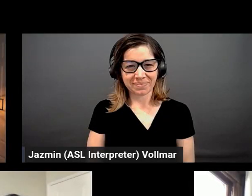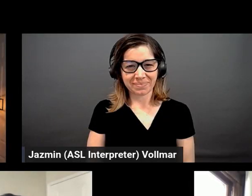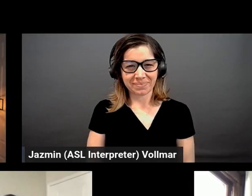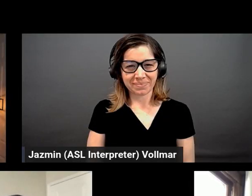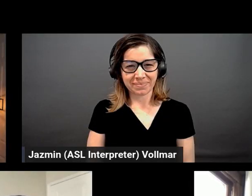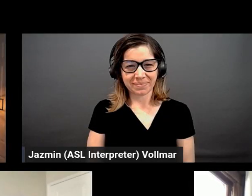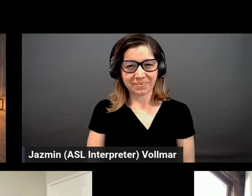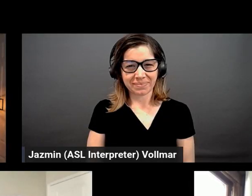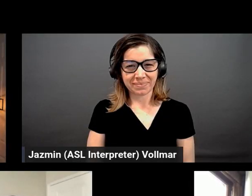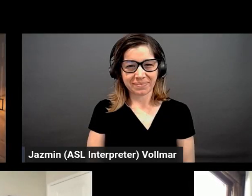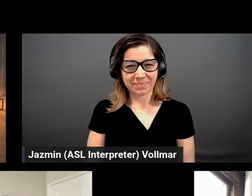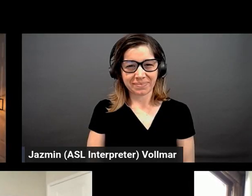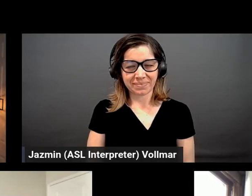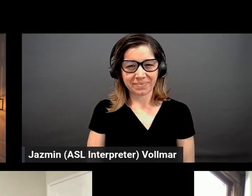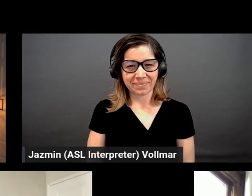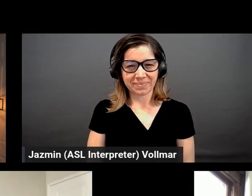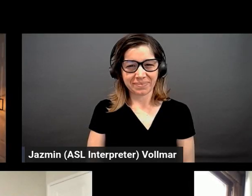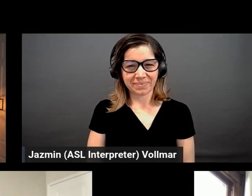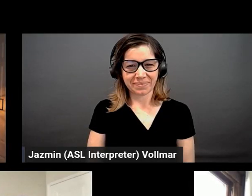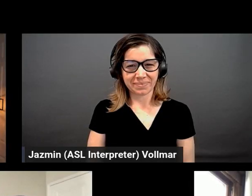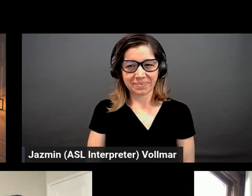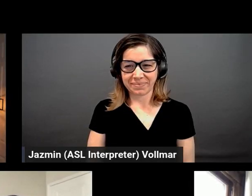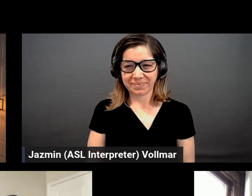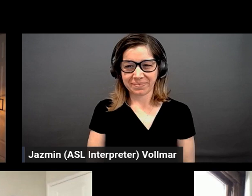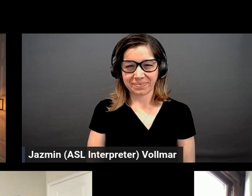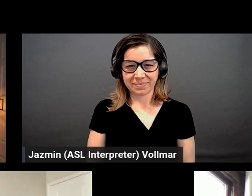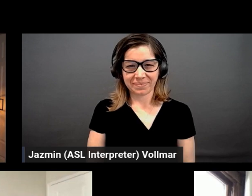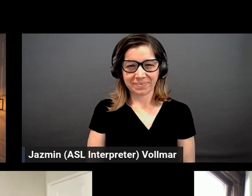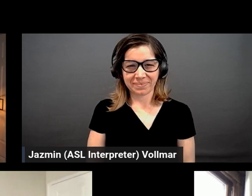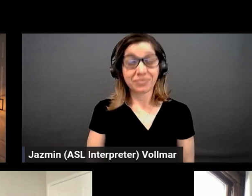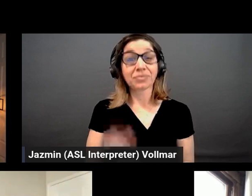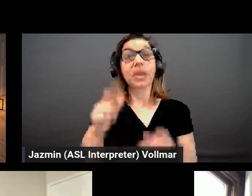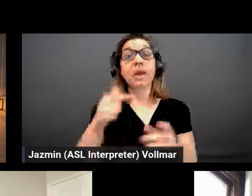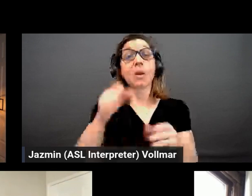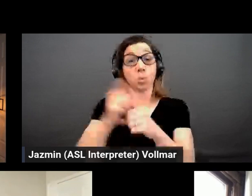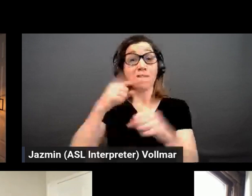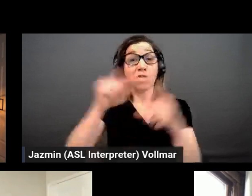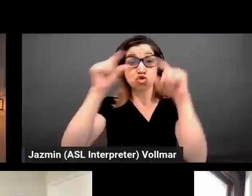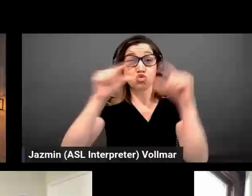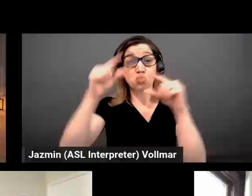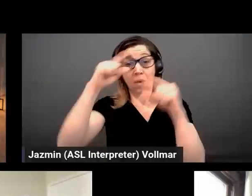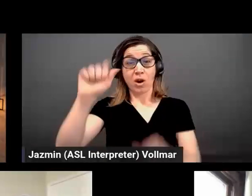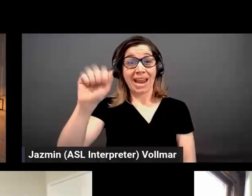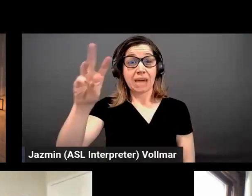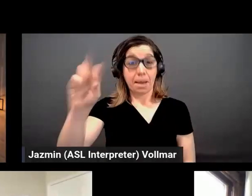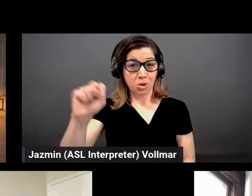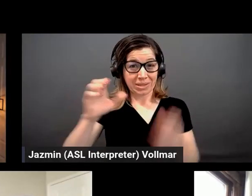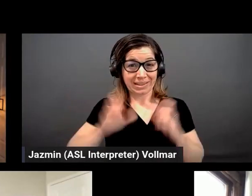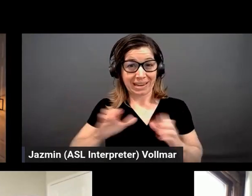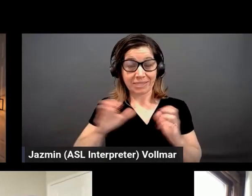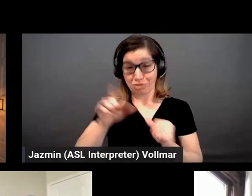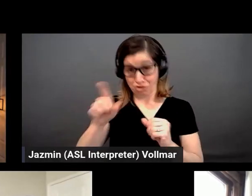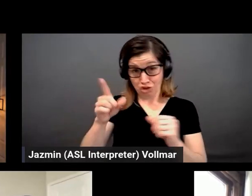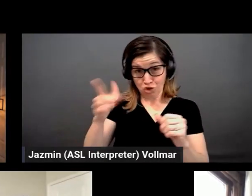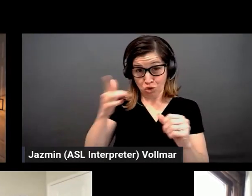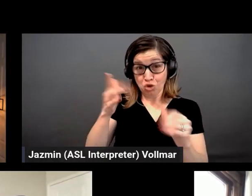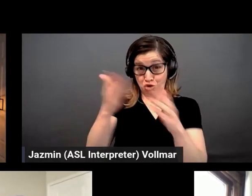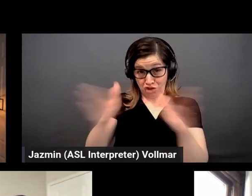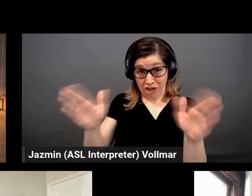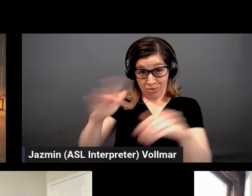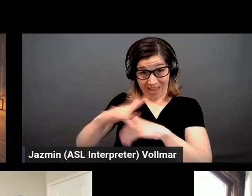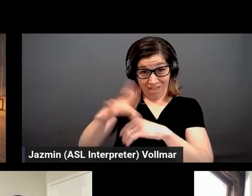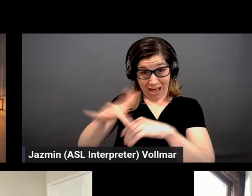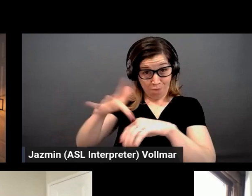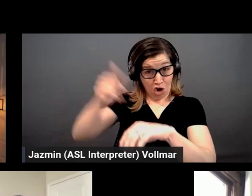our beta. So really thrilled that we are generally available for AWS customers. Yeah, You went generally available earlier this week, is that